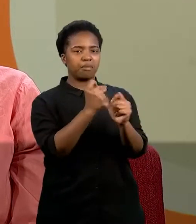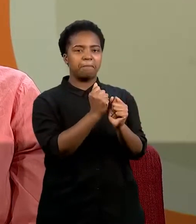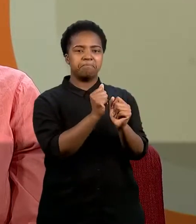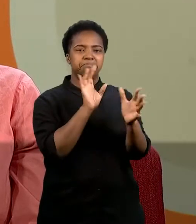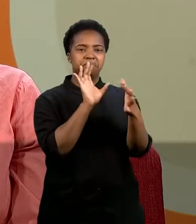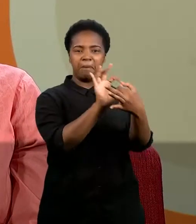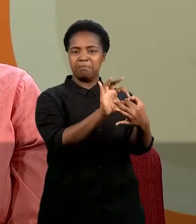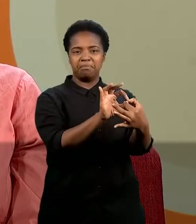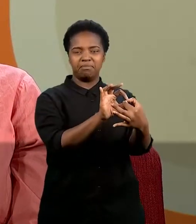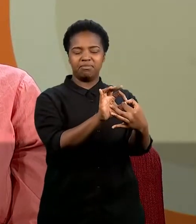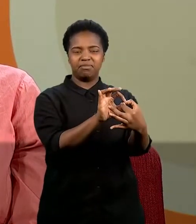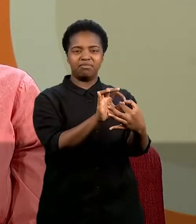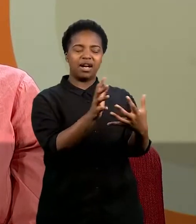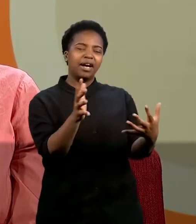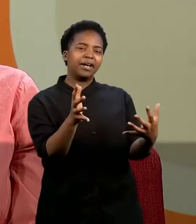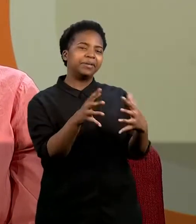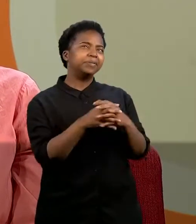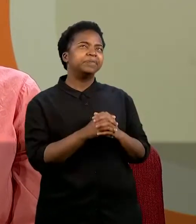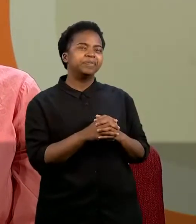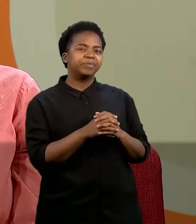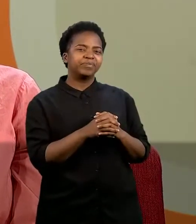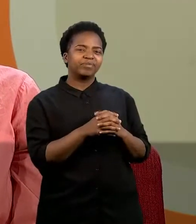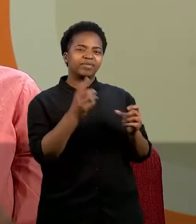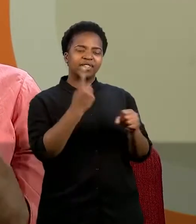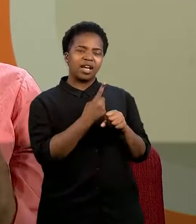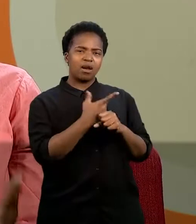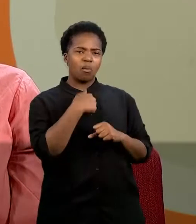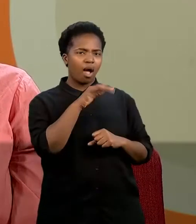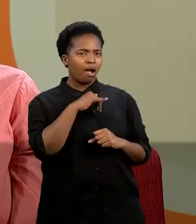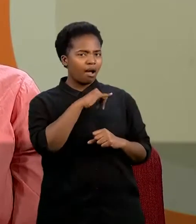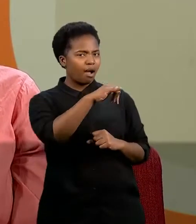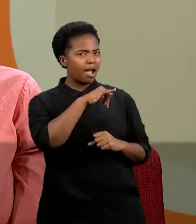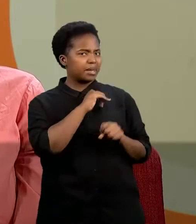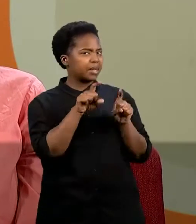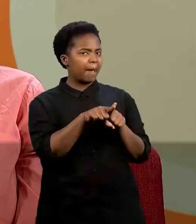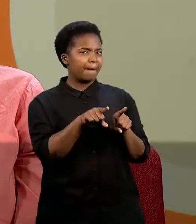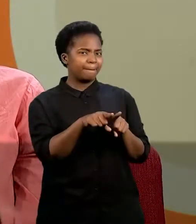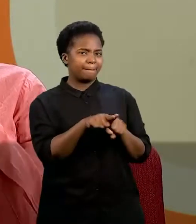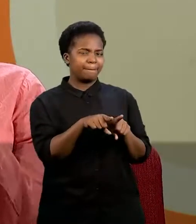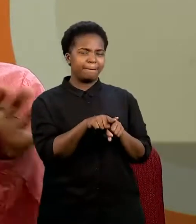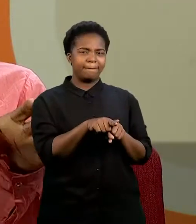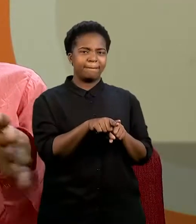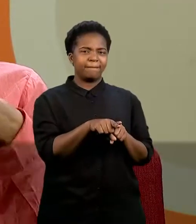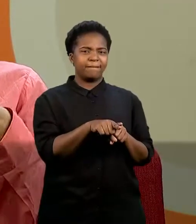futhi like we had a lot in common ukuthi